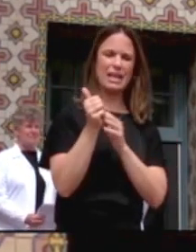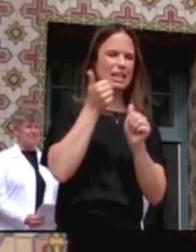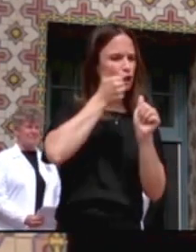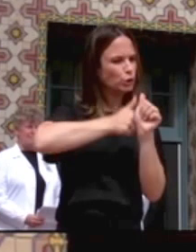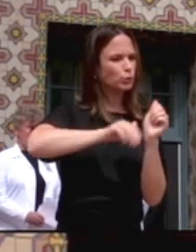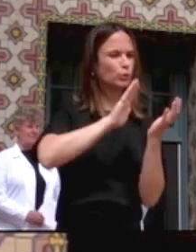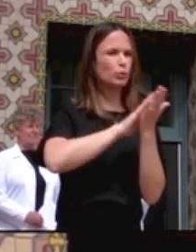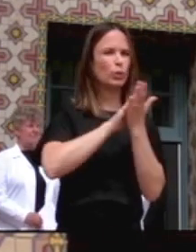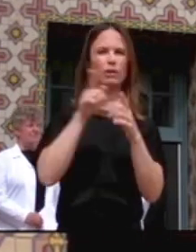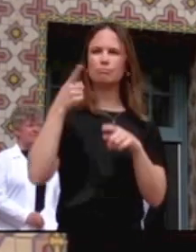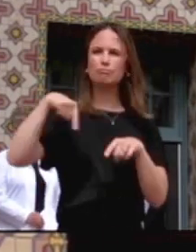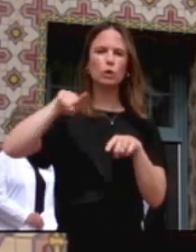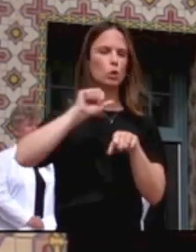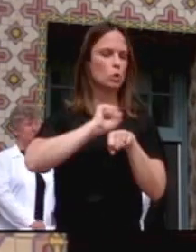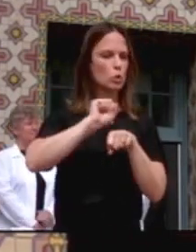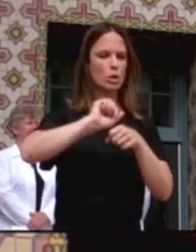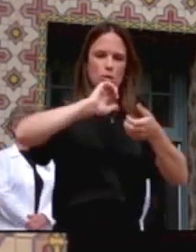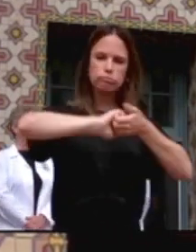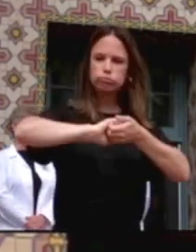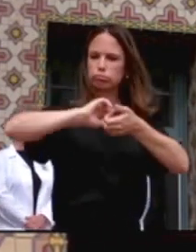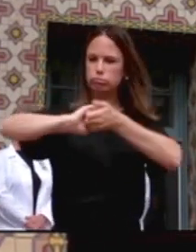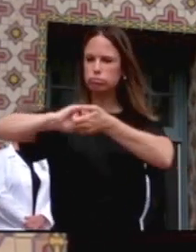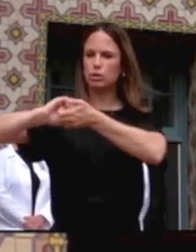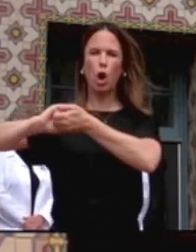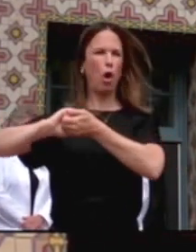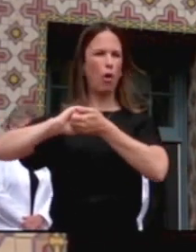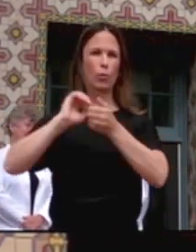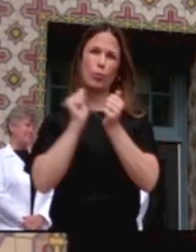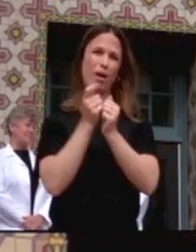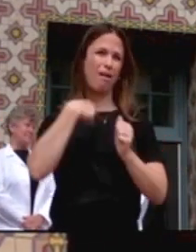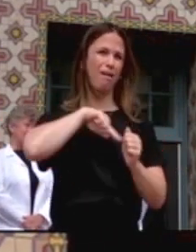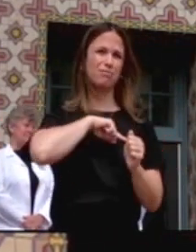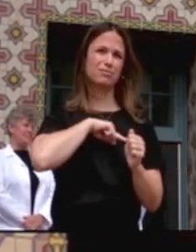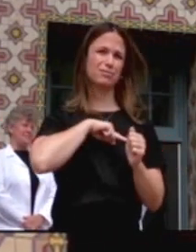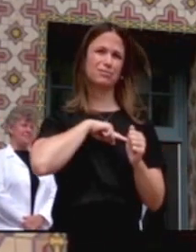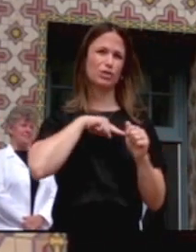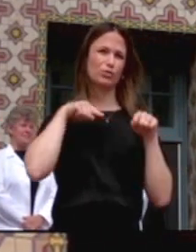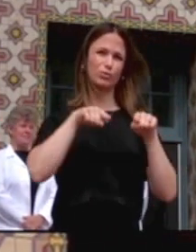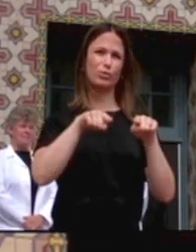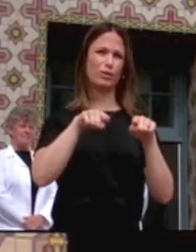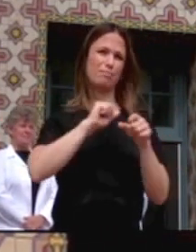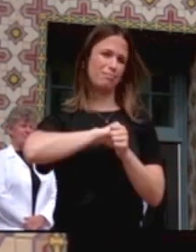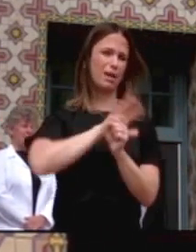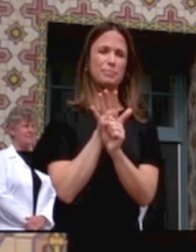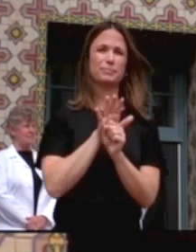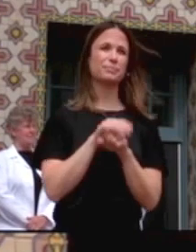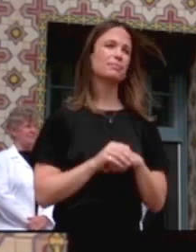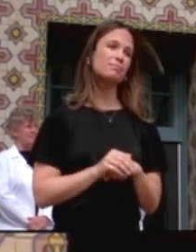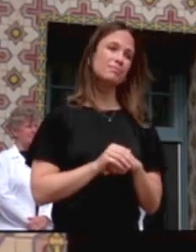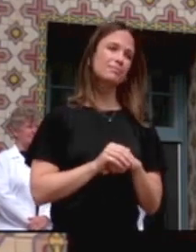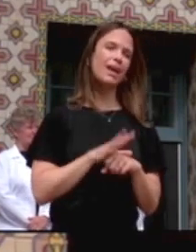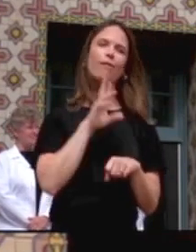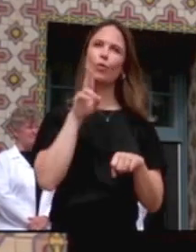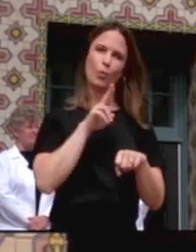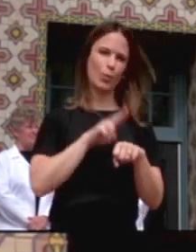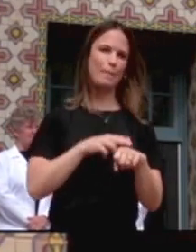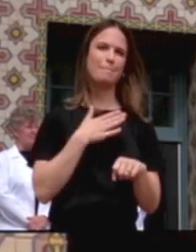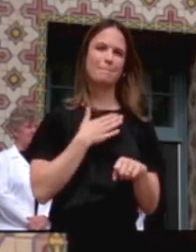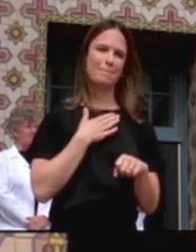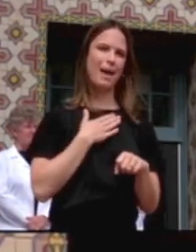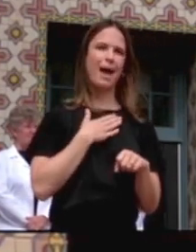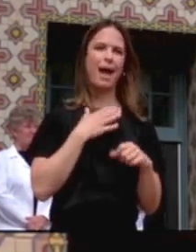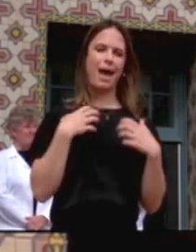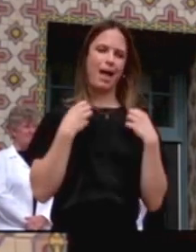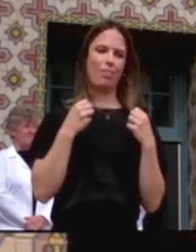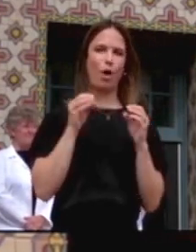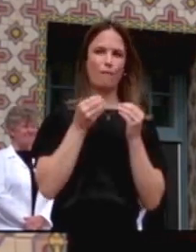who have worked in partnership with all of us over this pandemic. And of course, to my fellow health